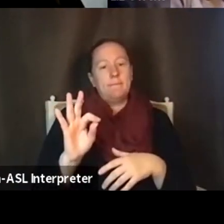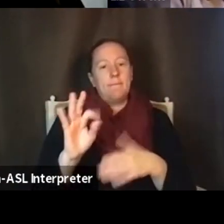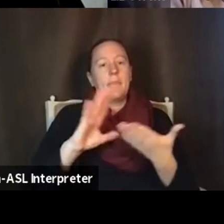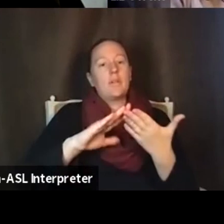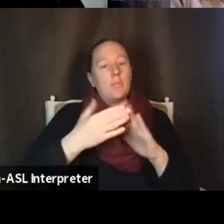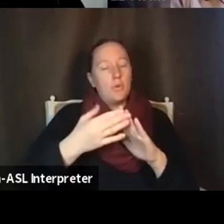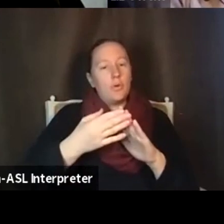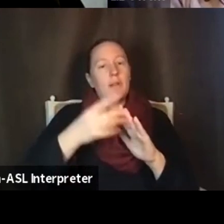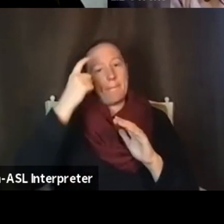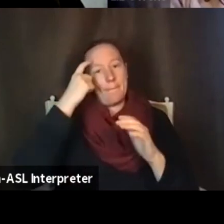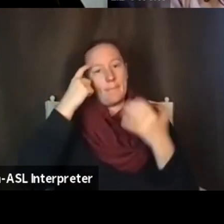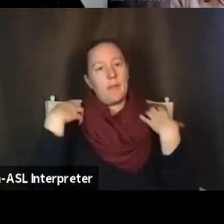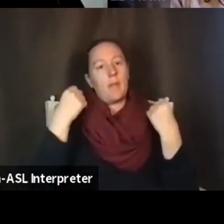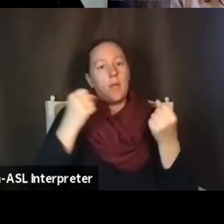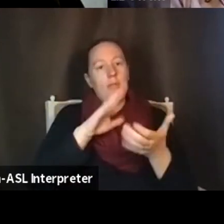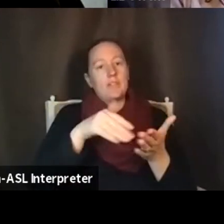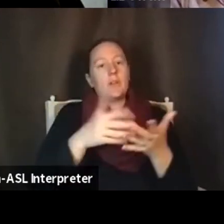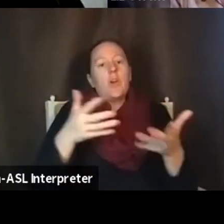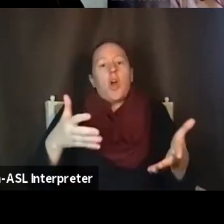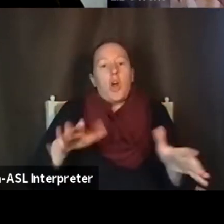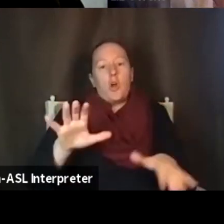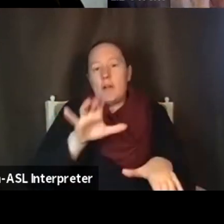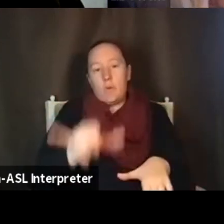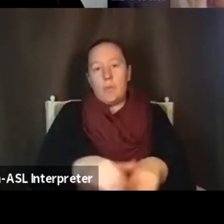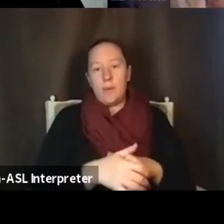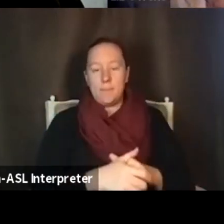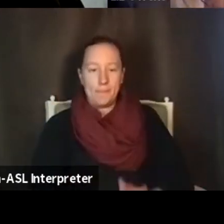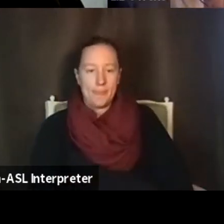community mental health centers around the state are already doing that.